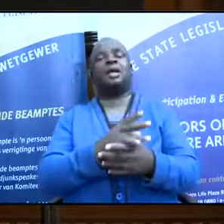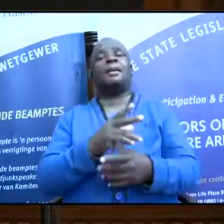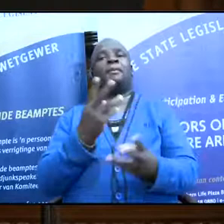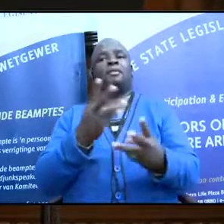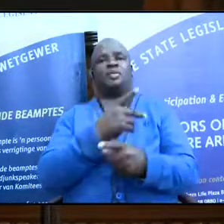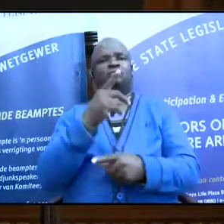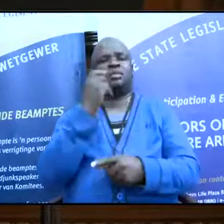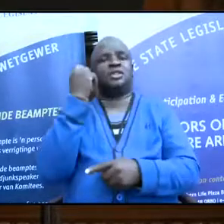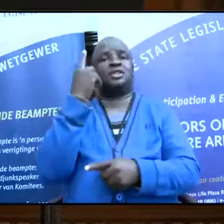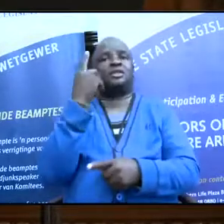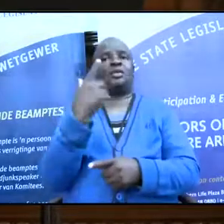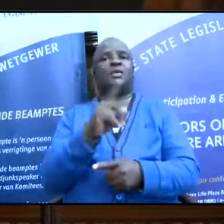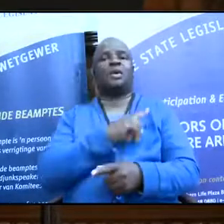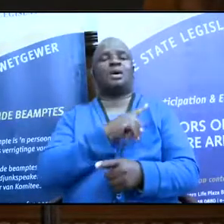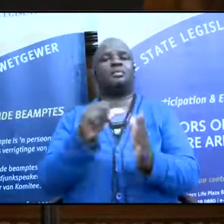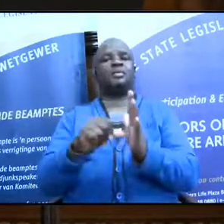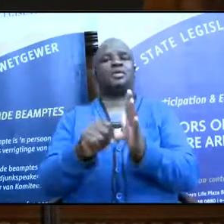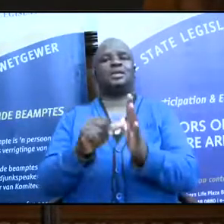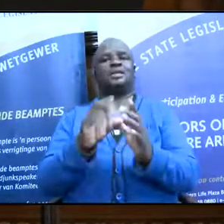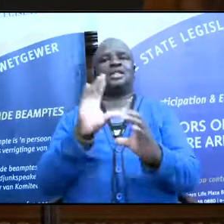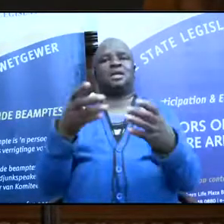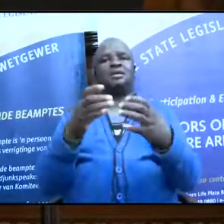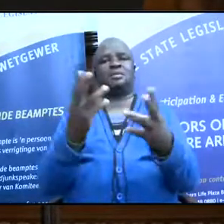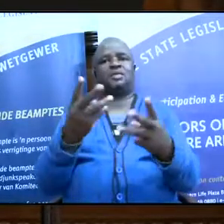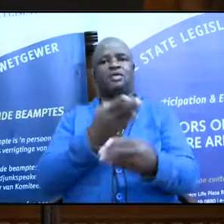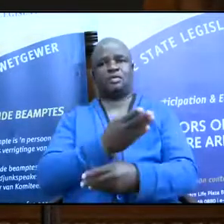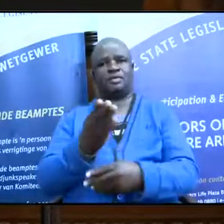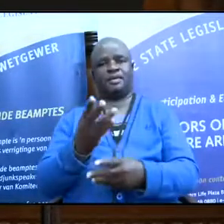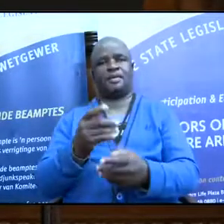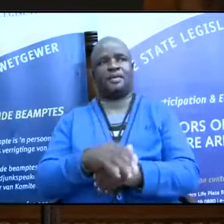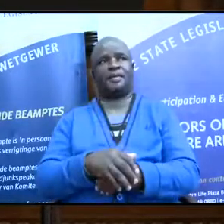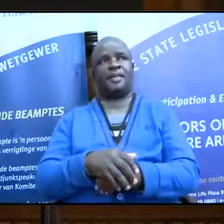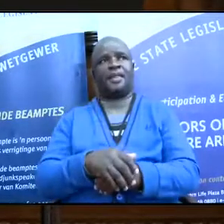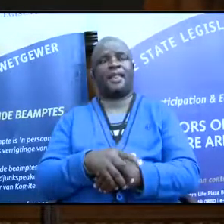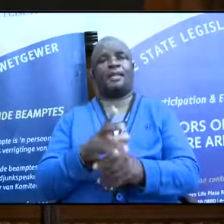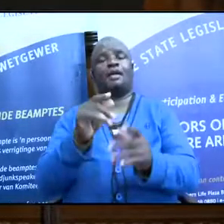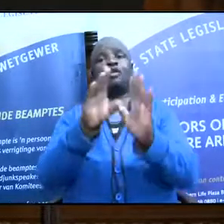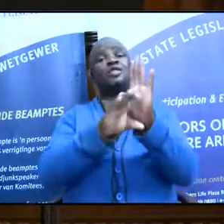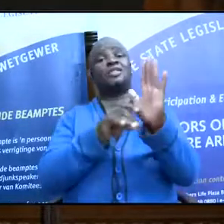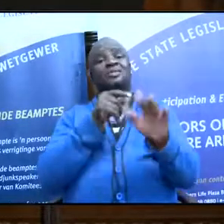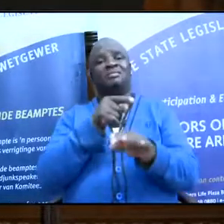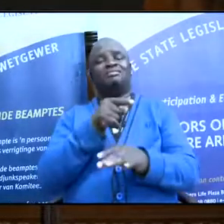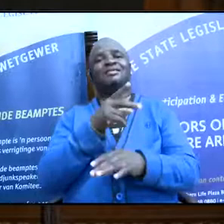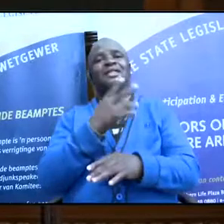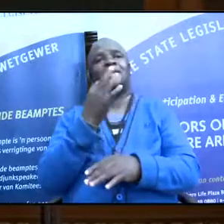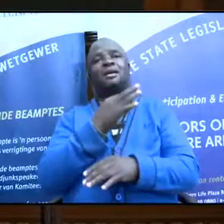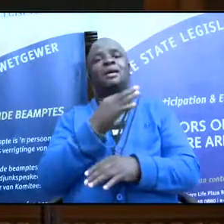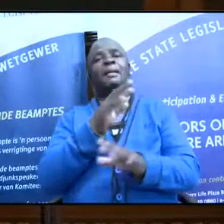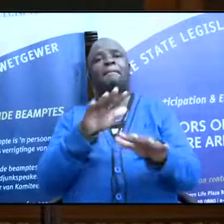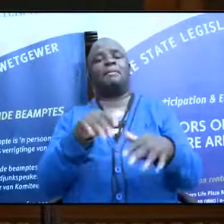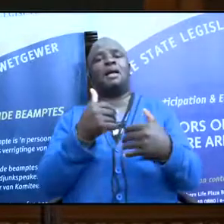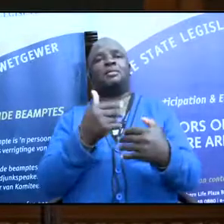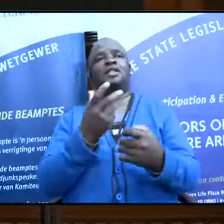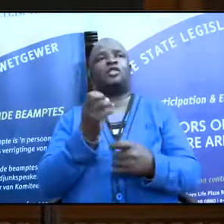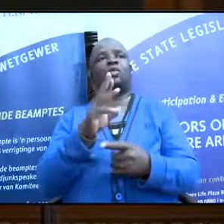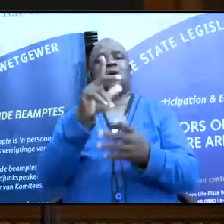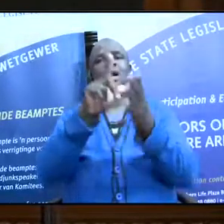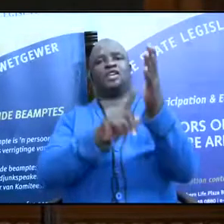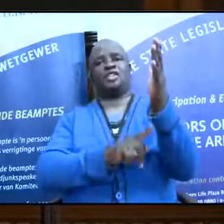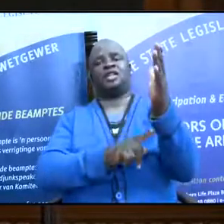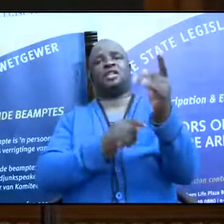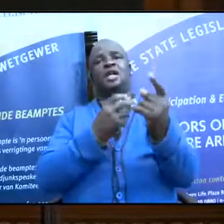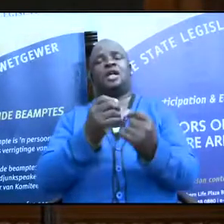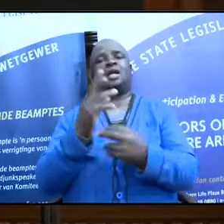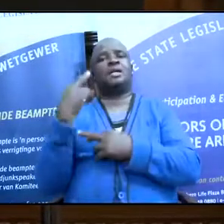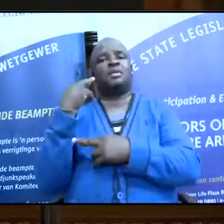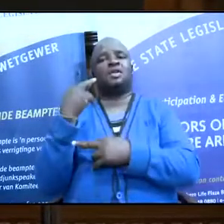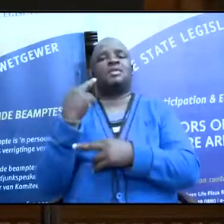important to have you today as a sector in terms of the constitution or legislature is